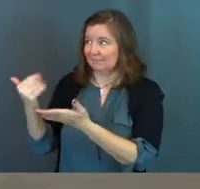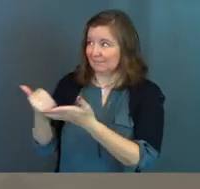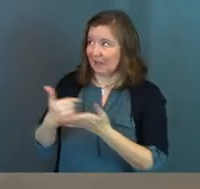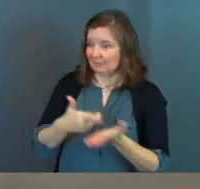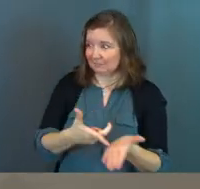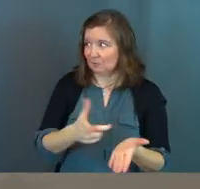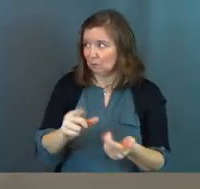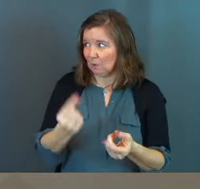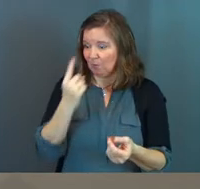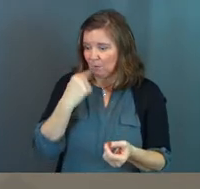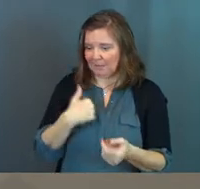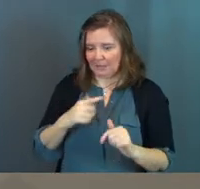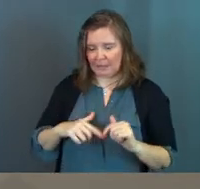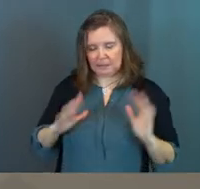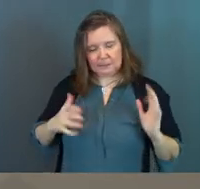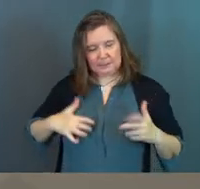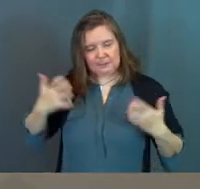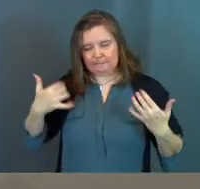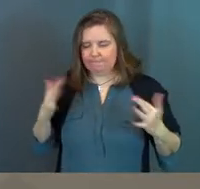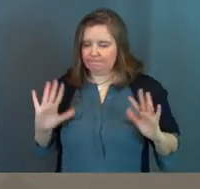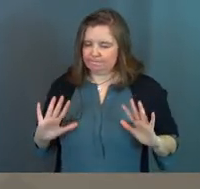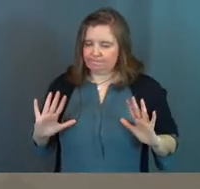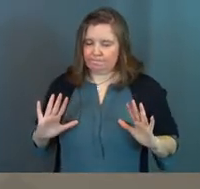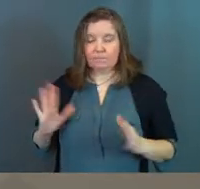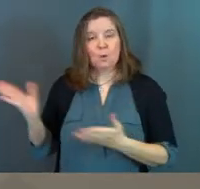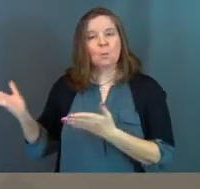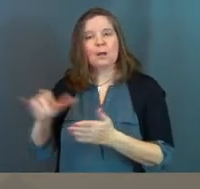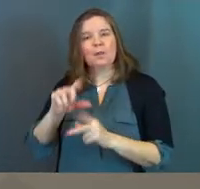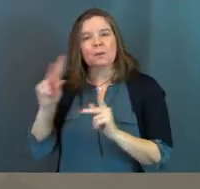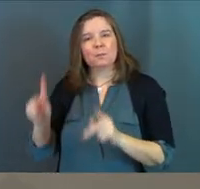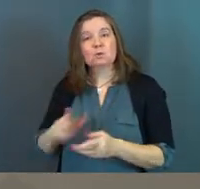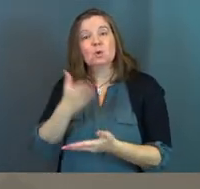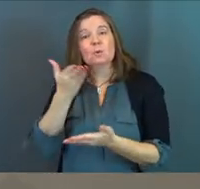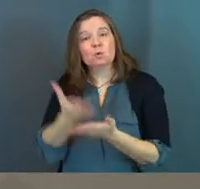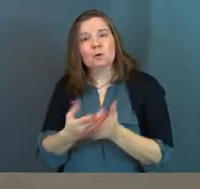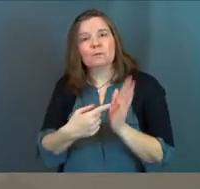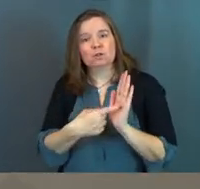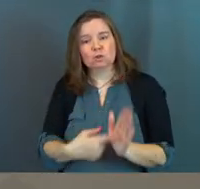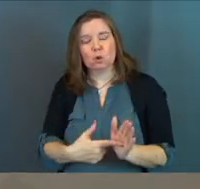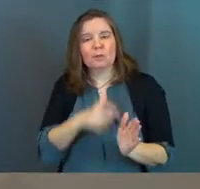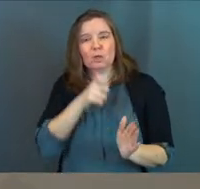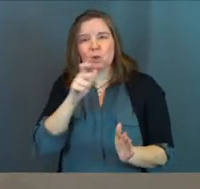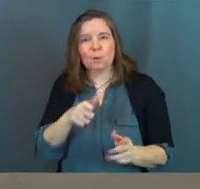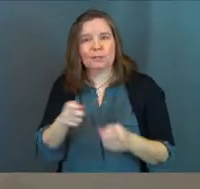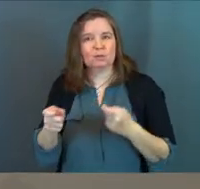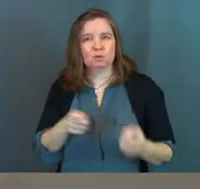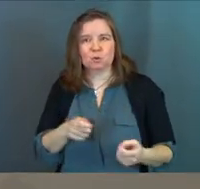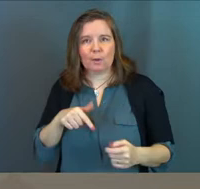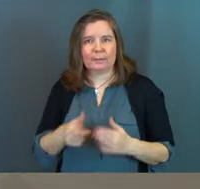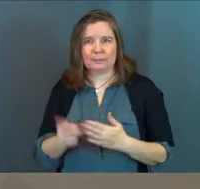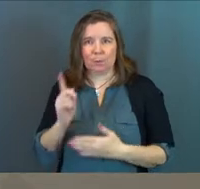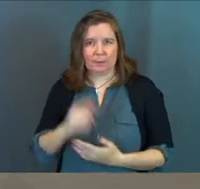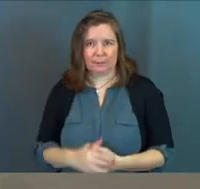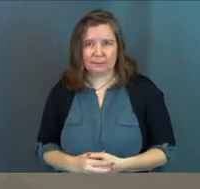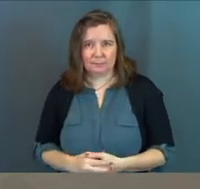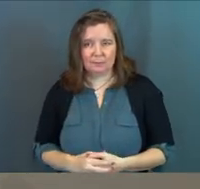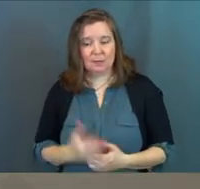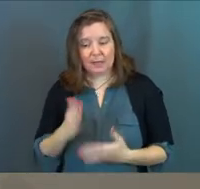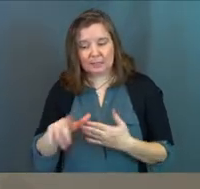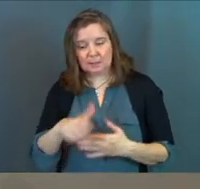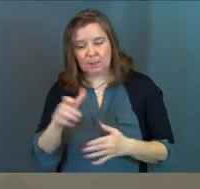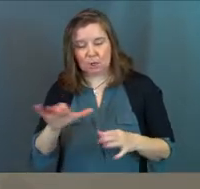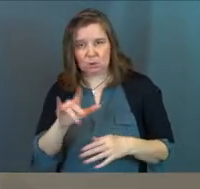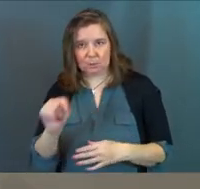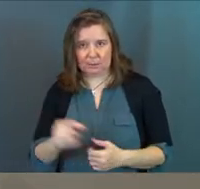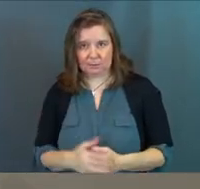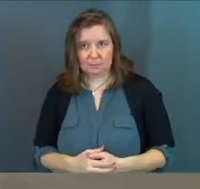instead of you. Bring someone else in. Again, prove and show that you don't need control in this moment. Let someone else